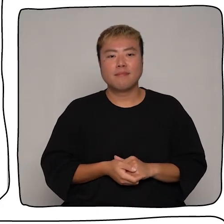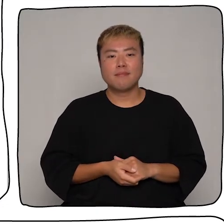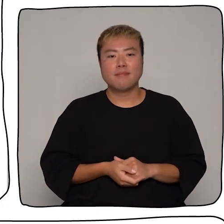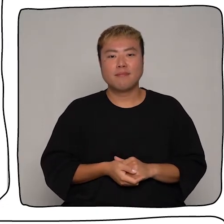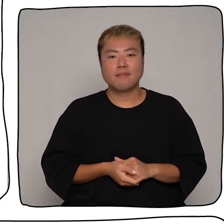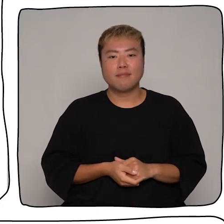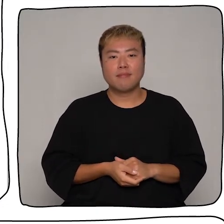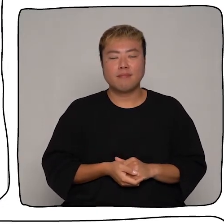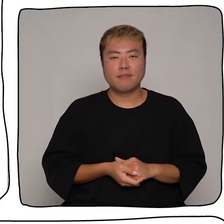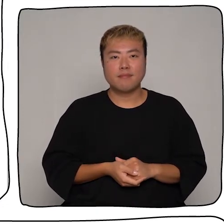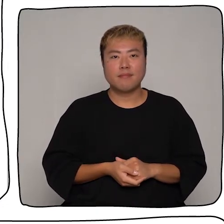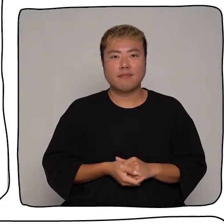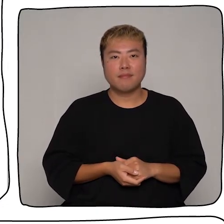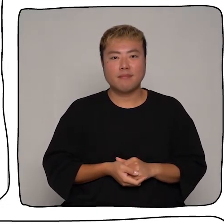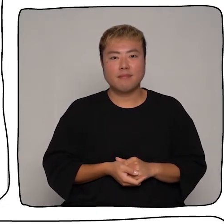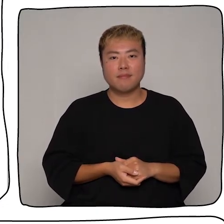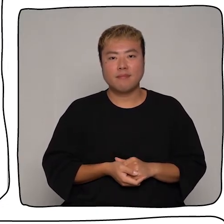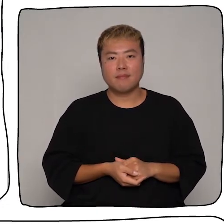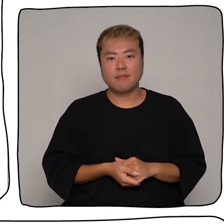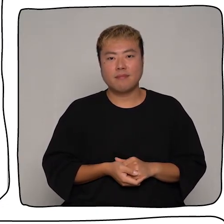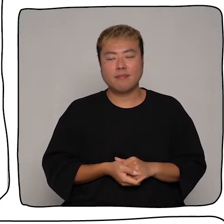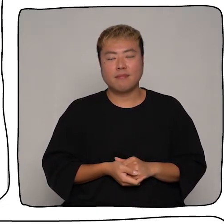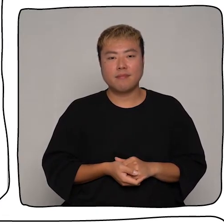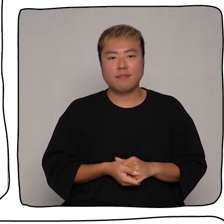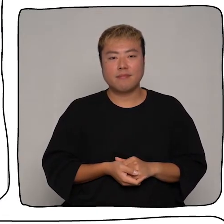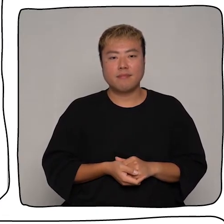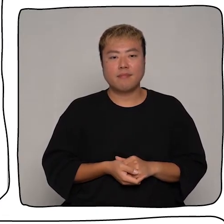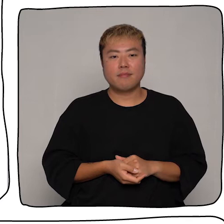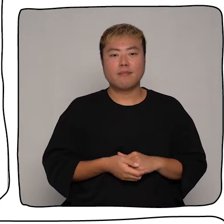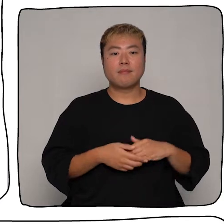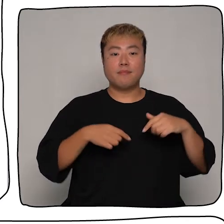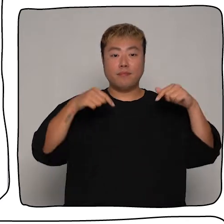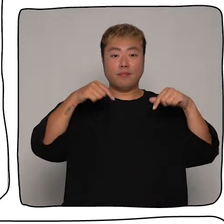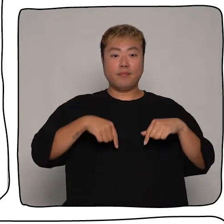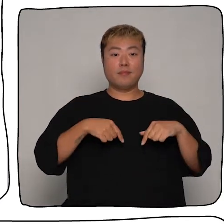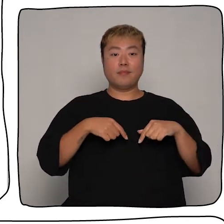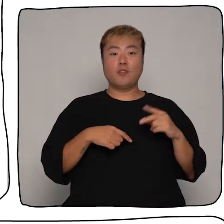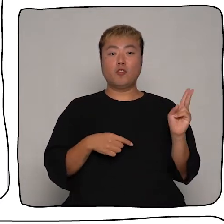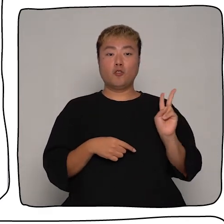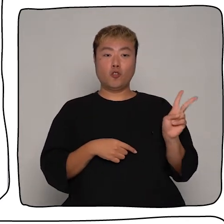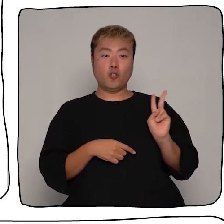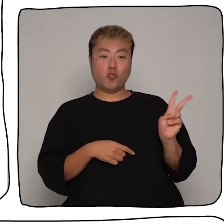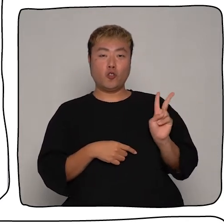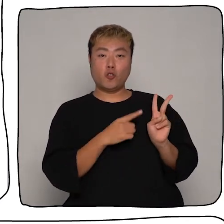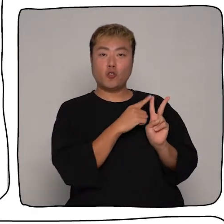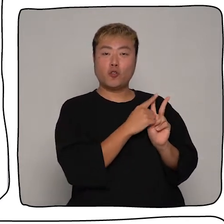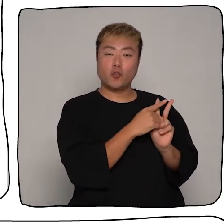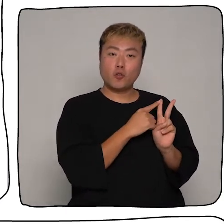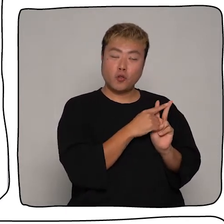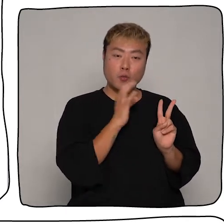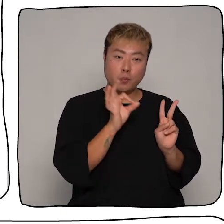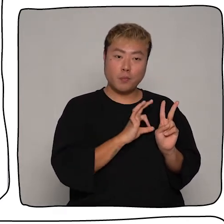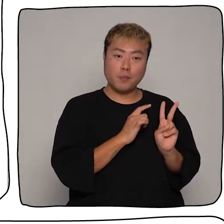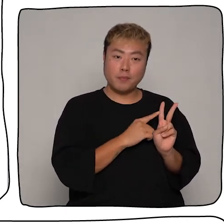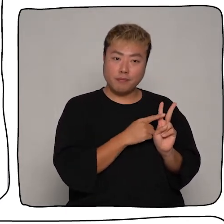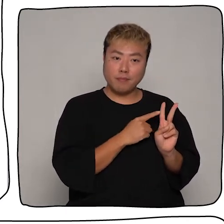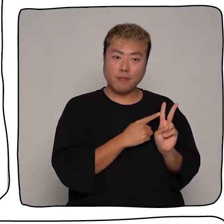using a long stick. Here I will show you a short movie